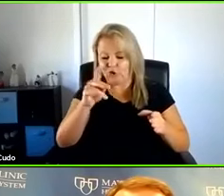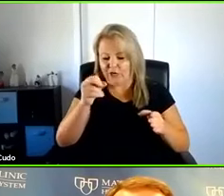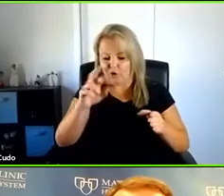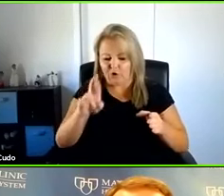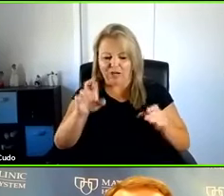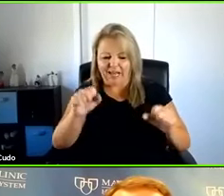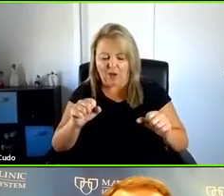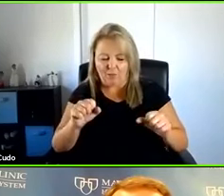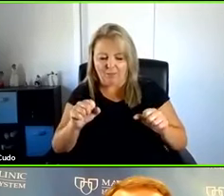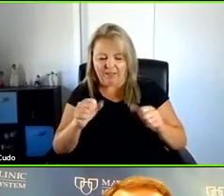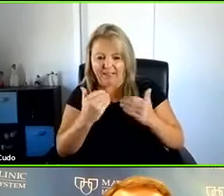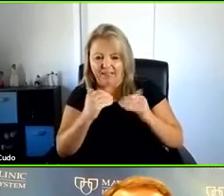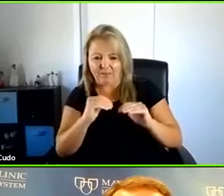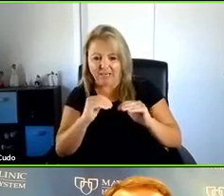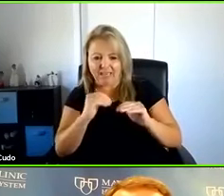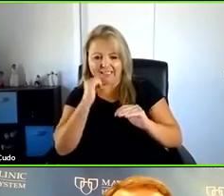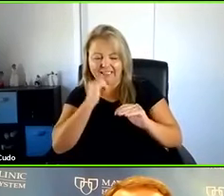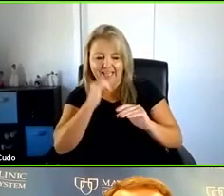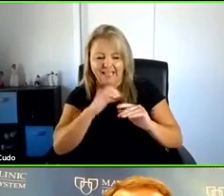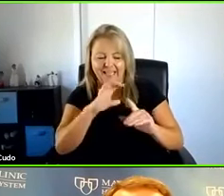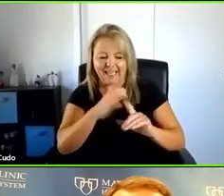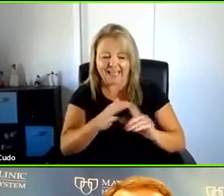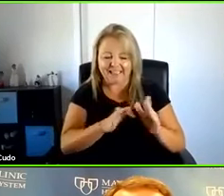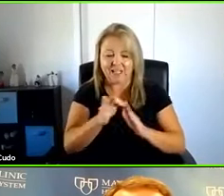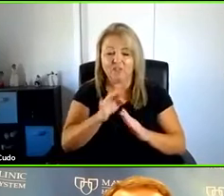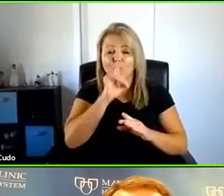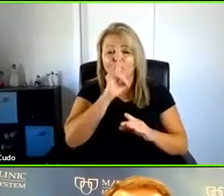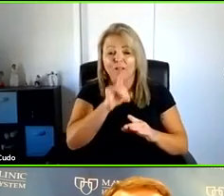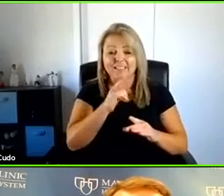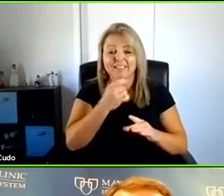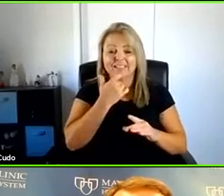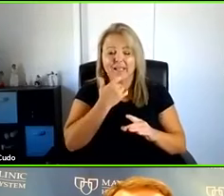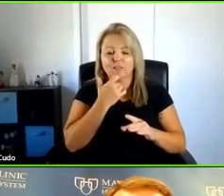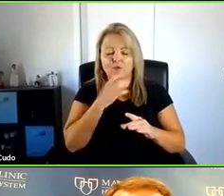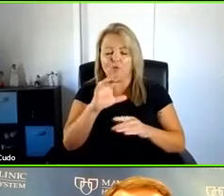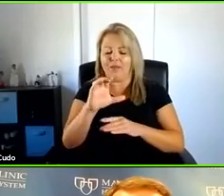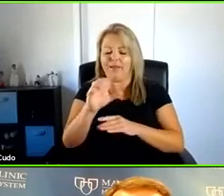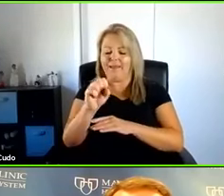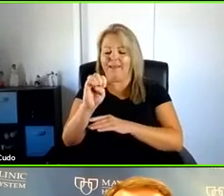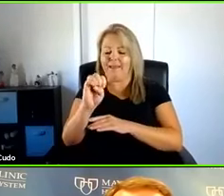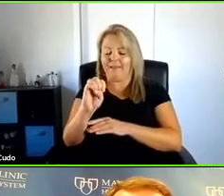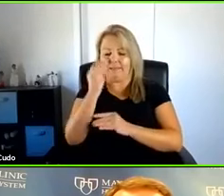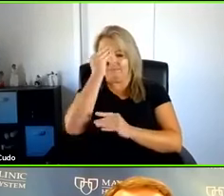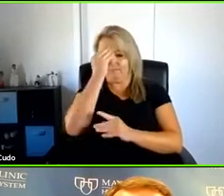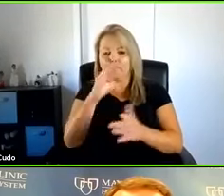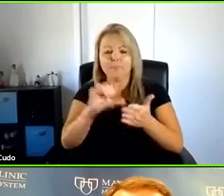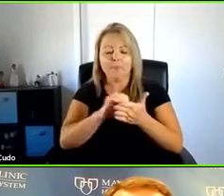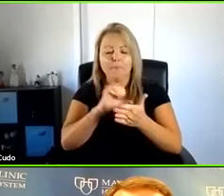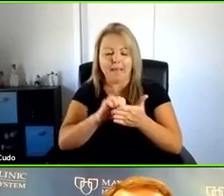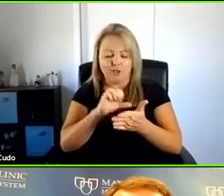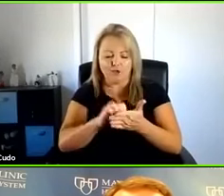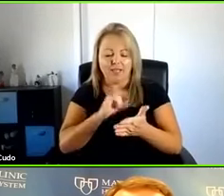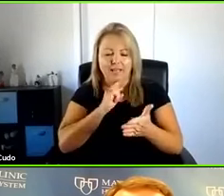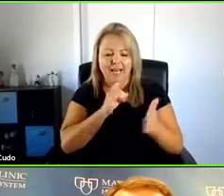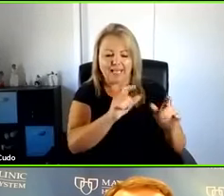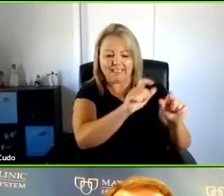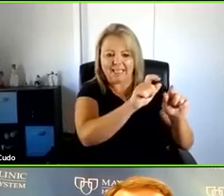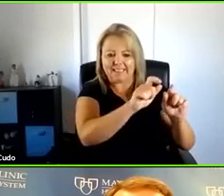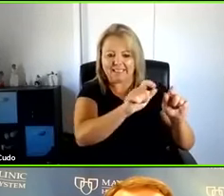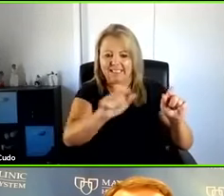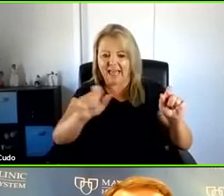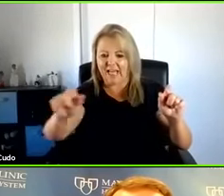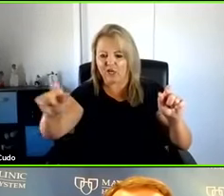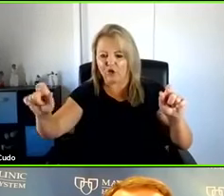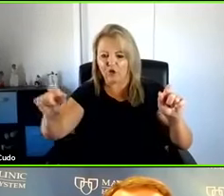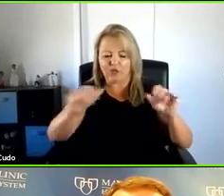counts? Yeah, so I would really point you to the case data page. That does give you, again, that slider bar opportunity to